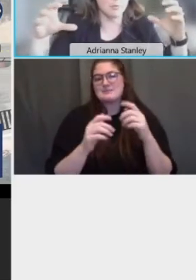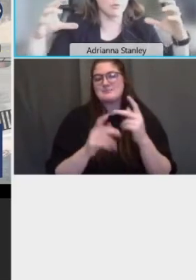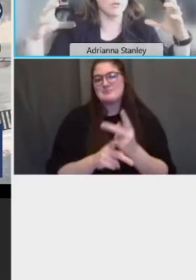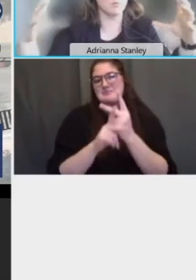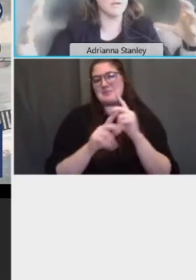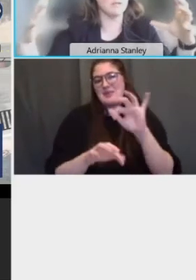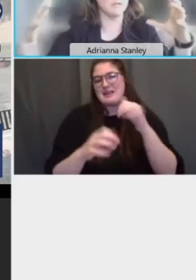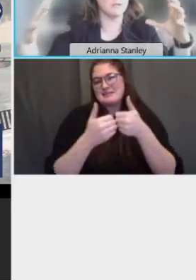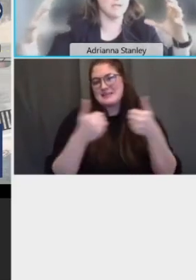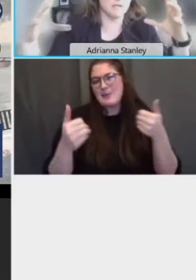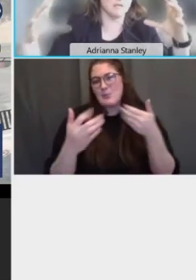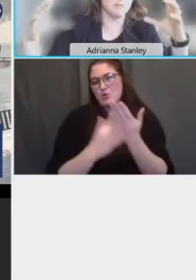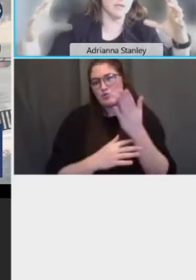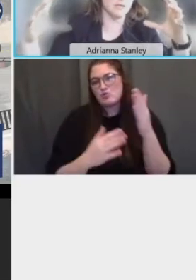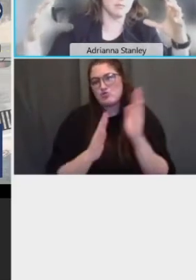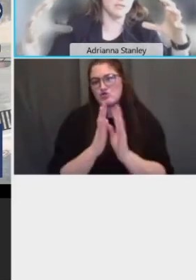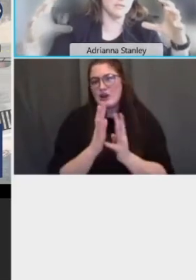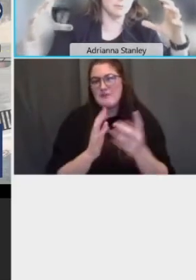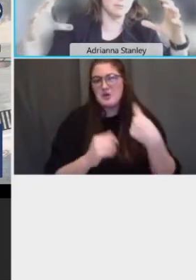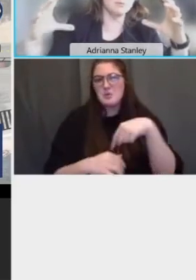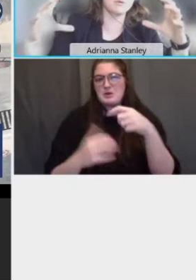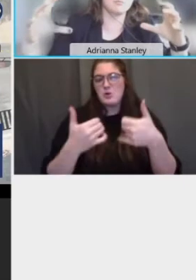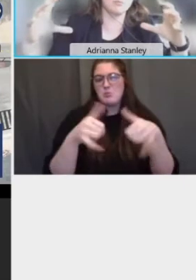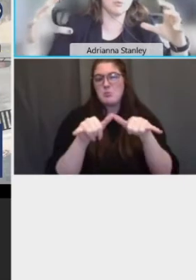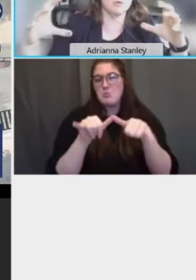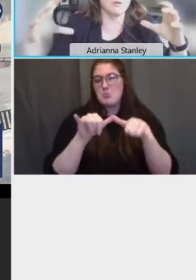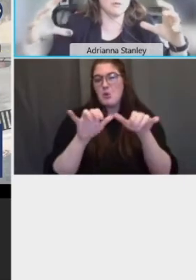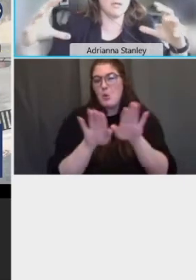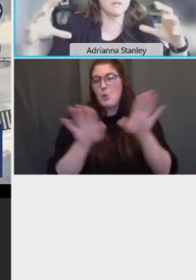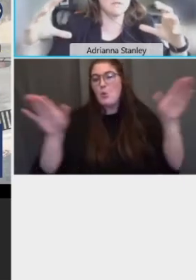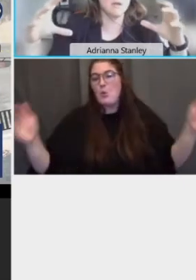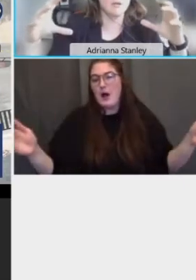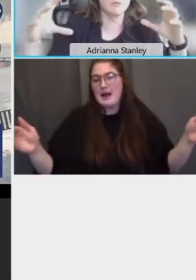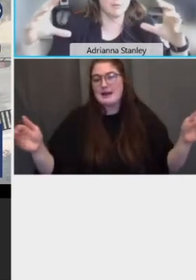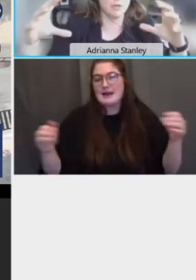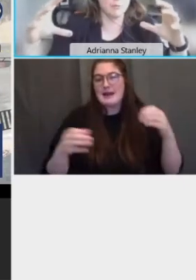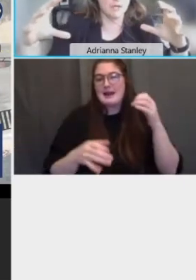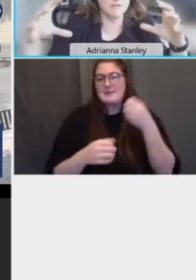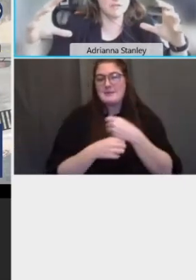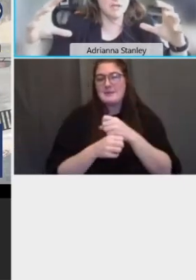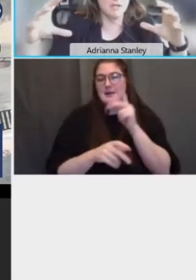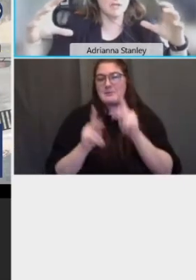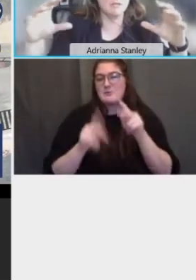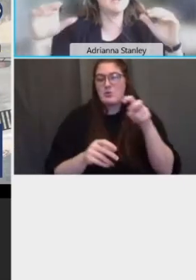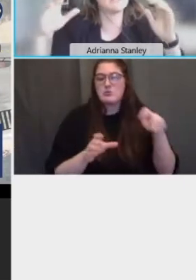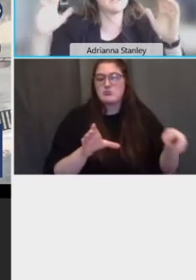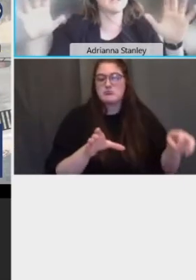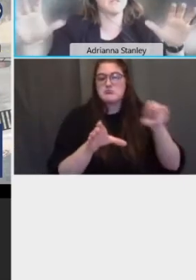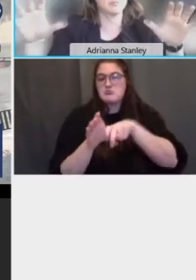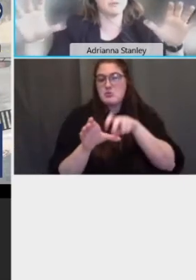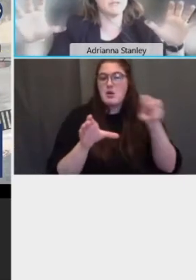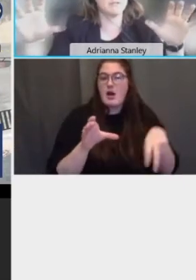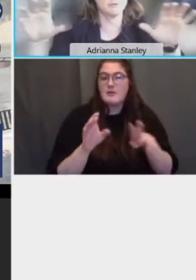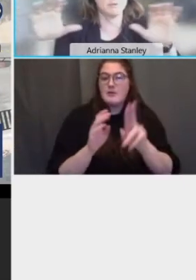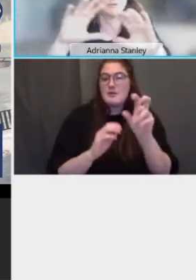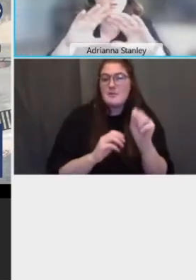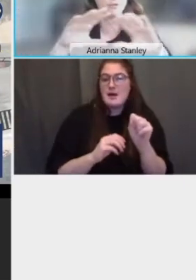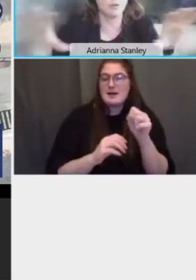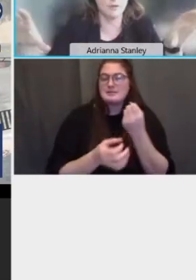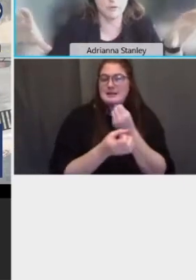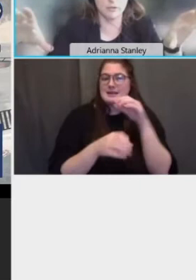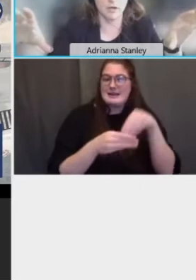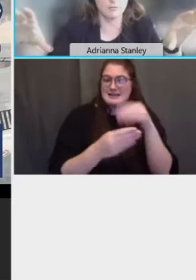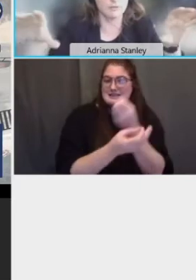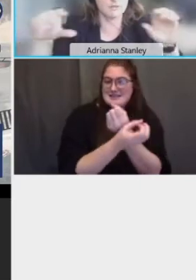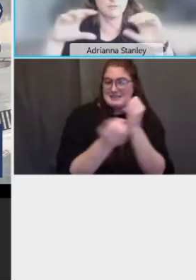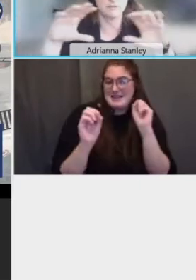traffic. We're going to widen it and actually make it a place where people can board and alight from their bus, be in a safe place where there's